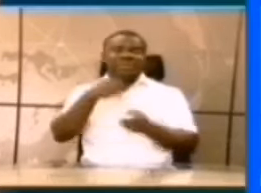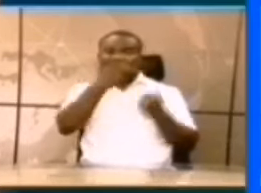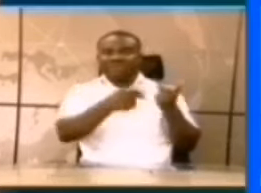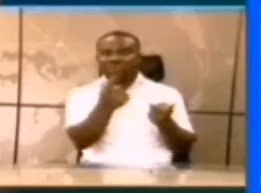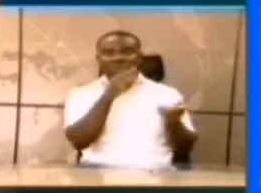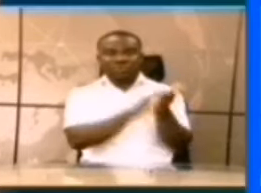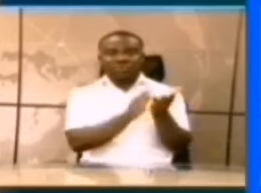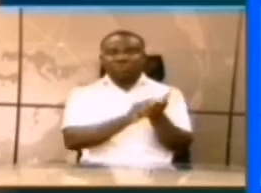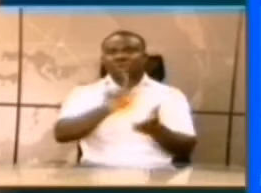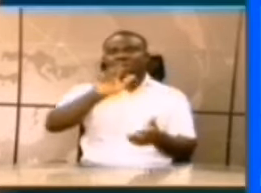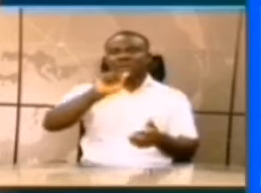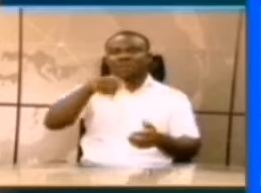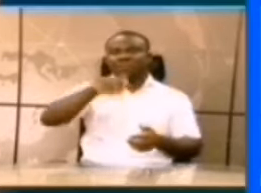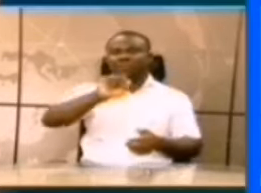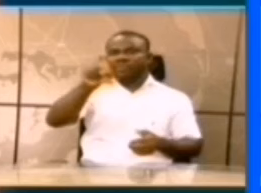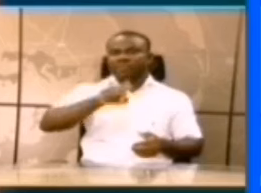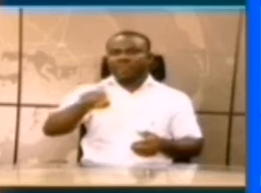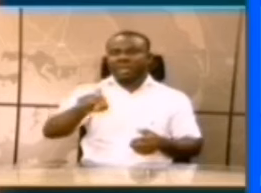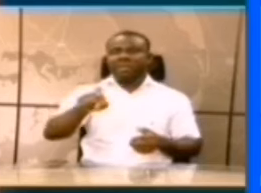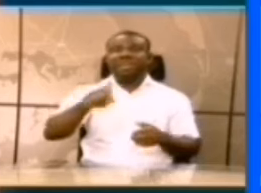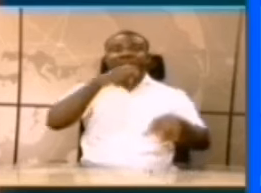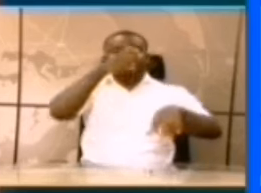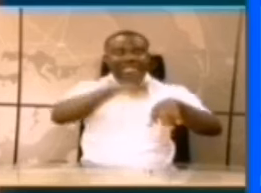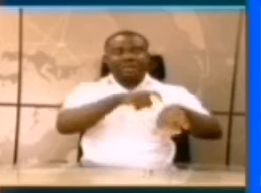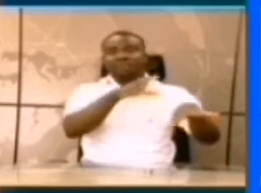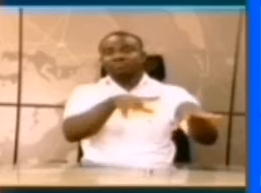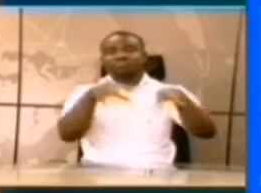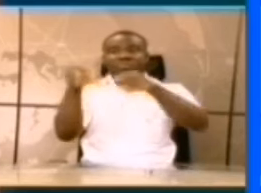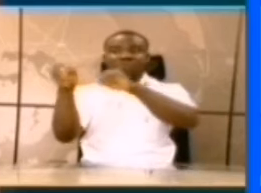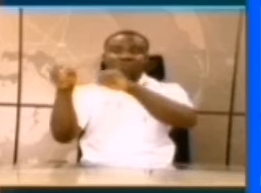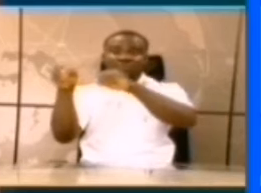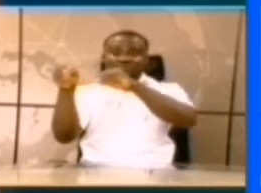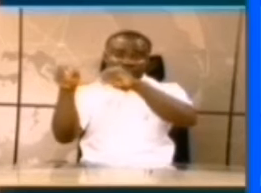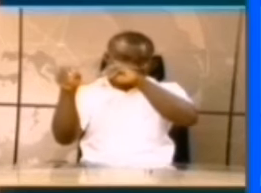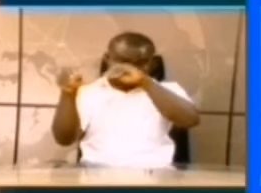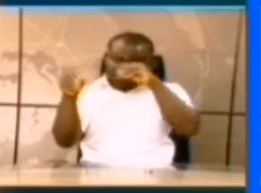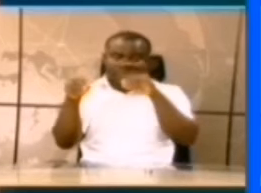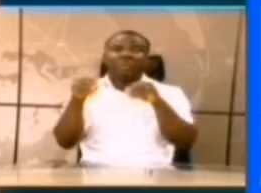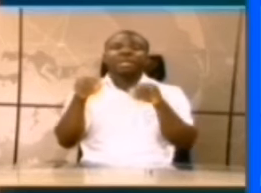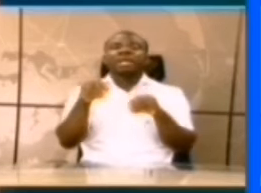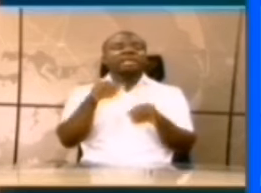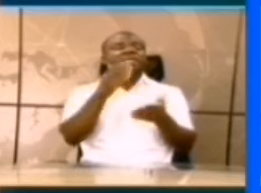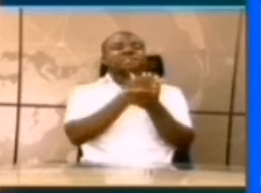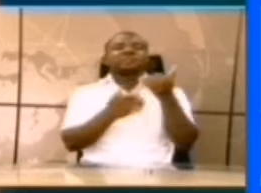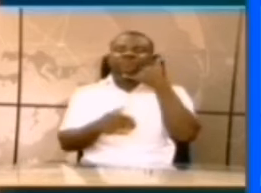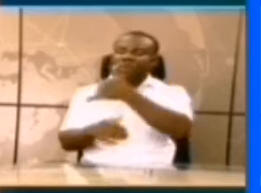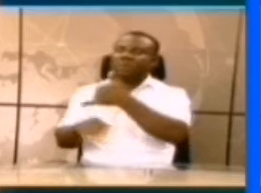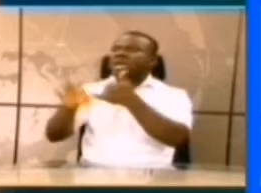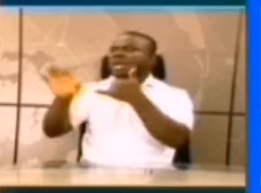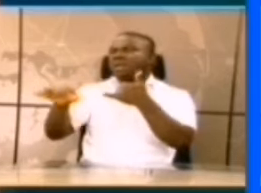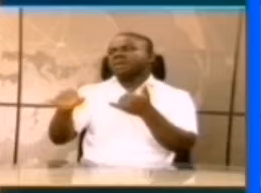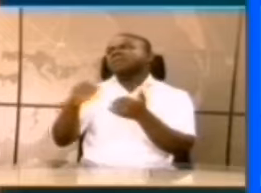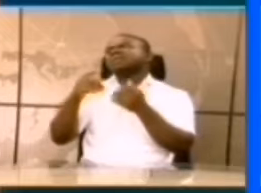penini, now the damn quo fuado. A war a ye accident beer, a corso, a ye and re ya. While